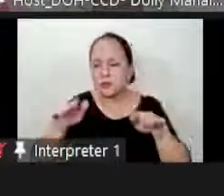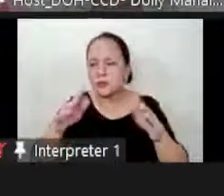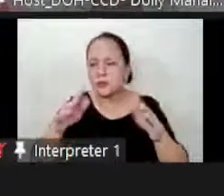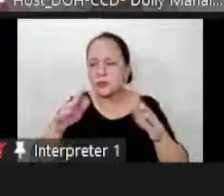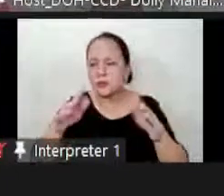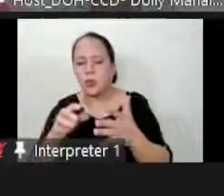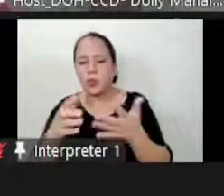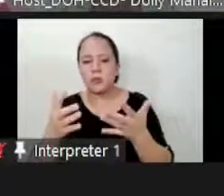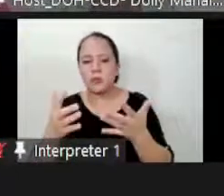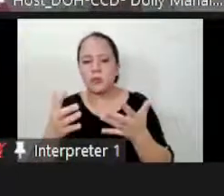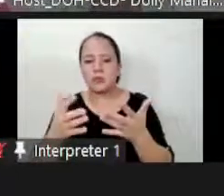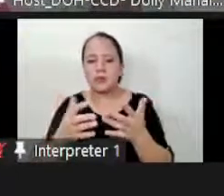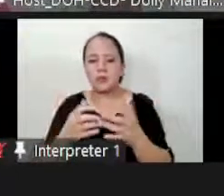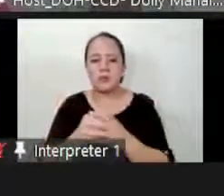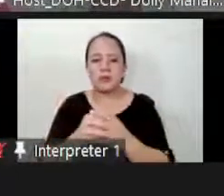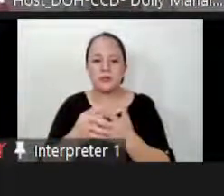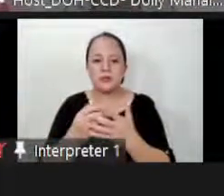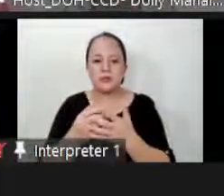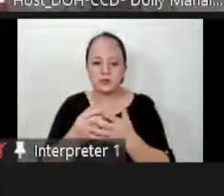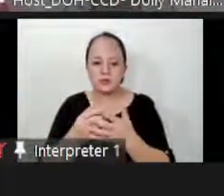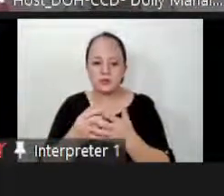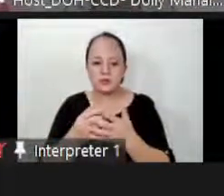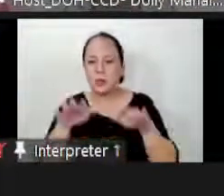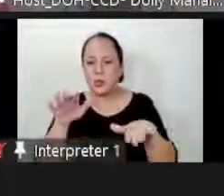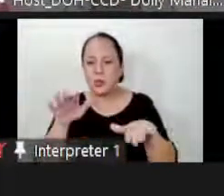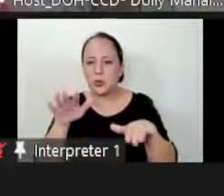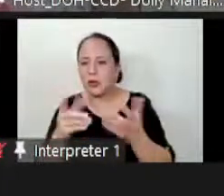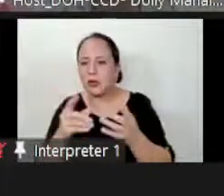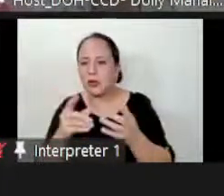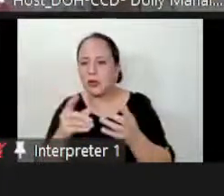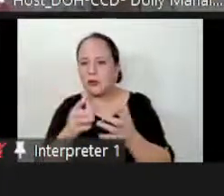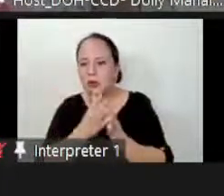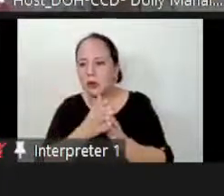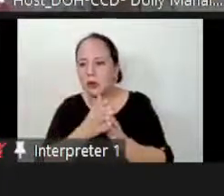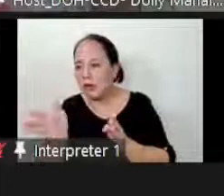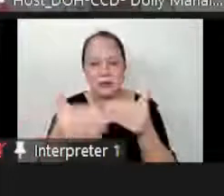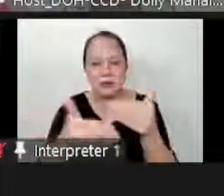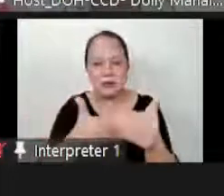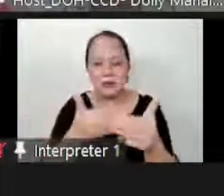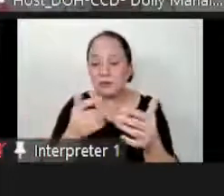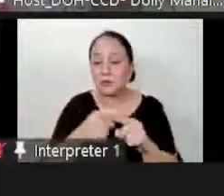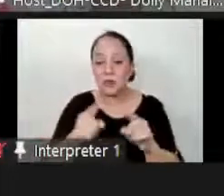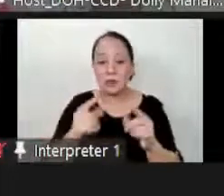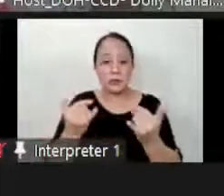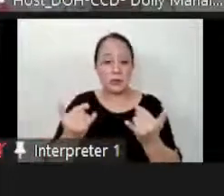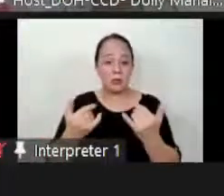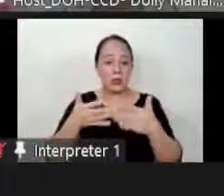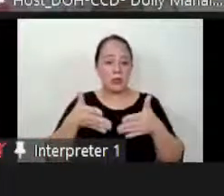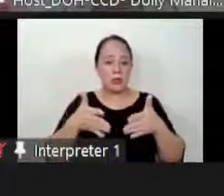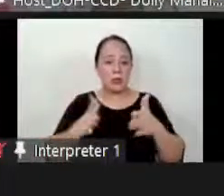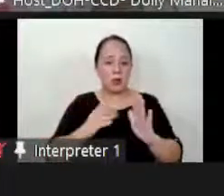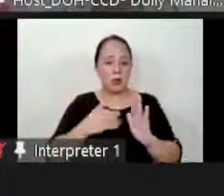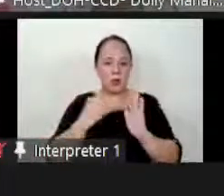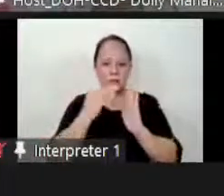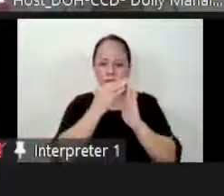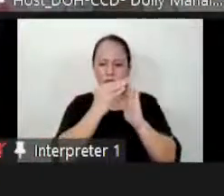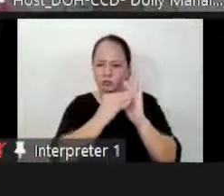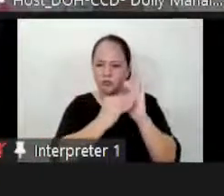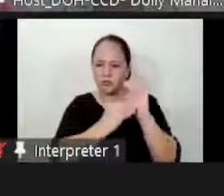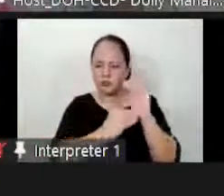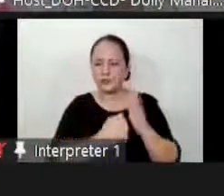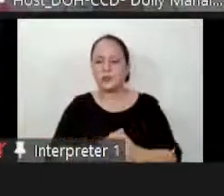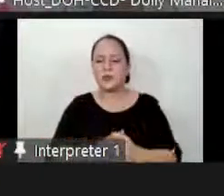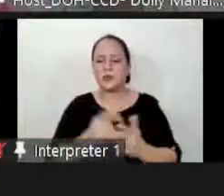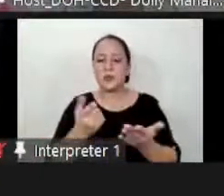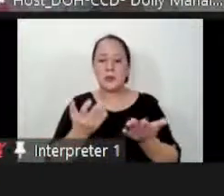out in the process. Allow me at this point to key in some important notes that you may